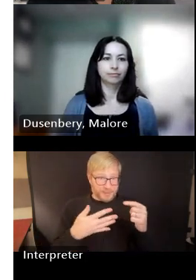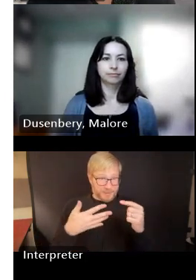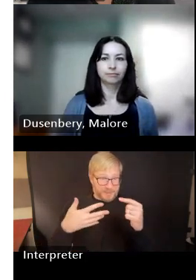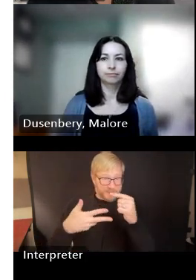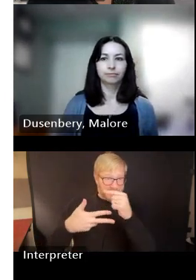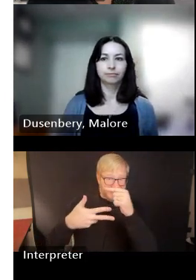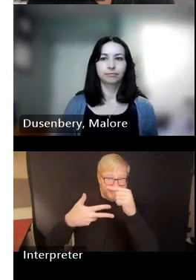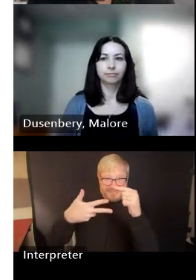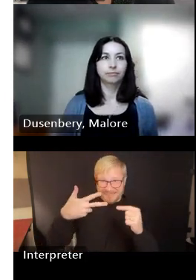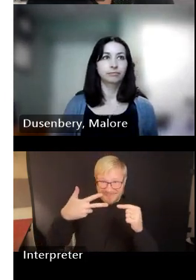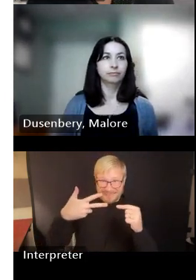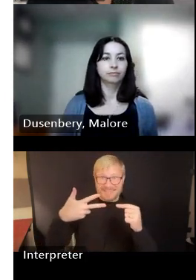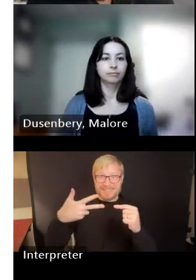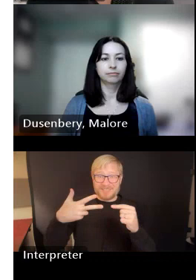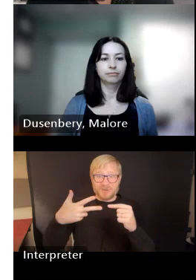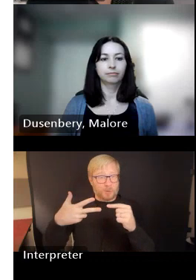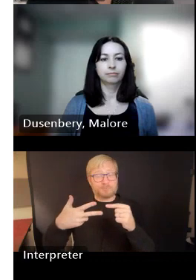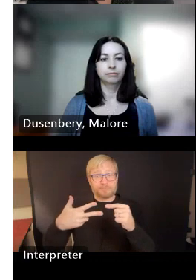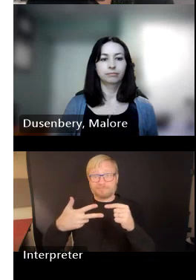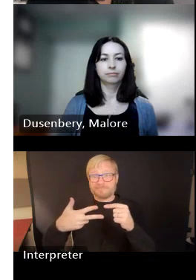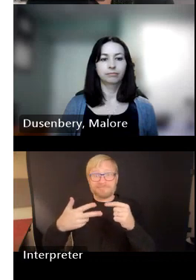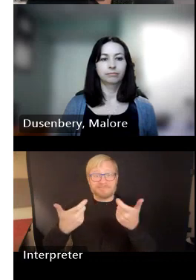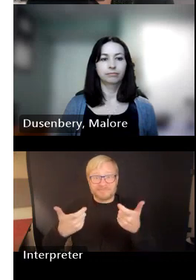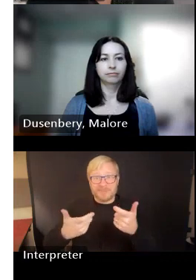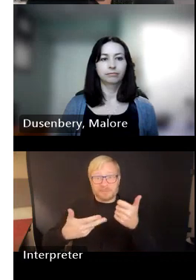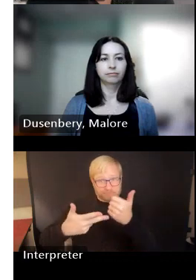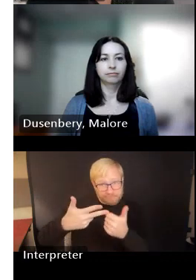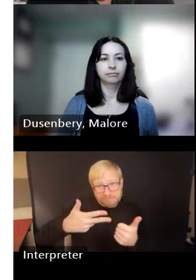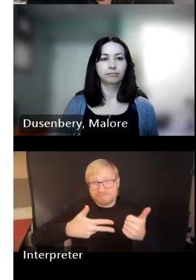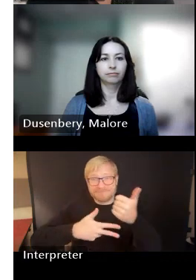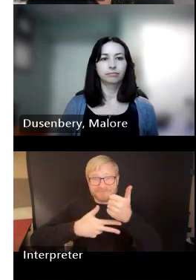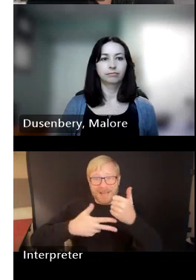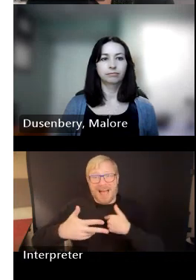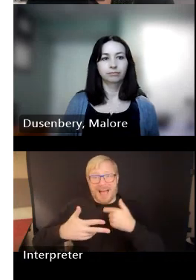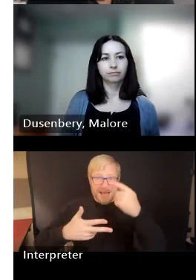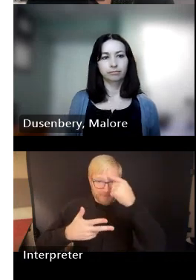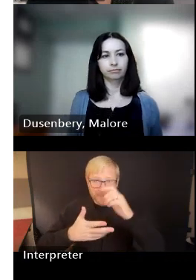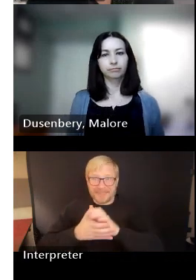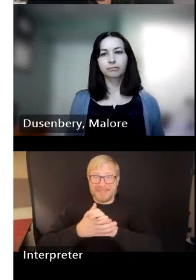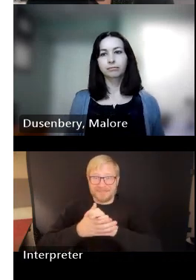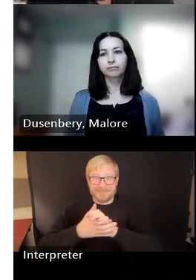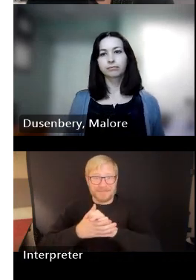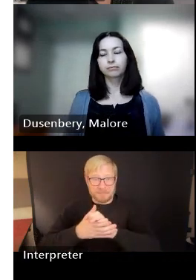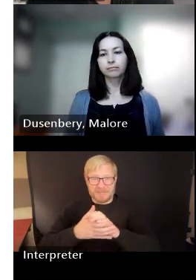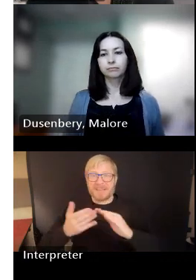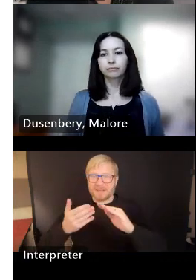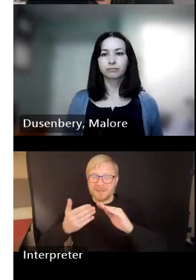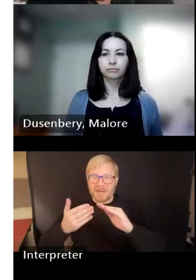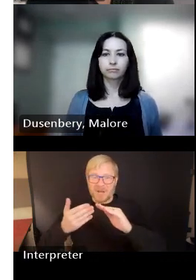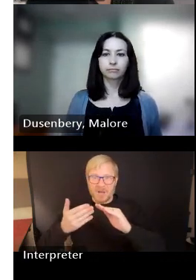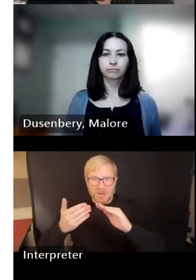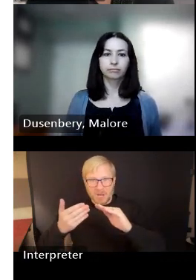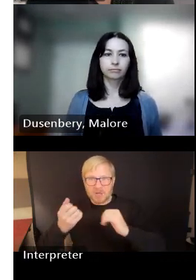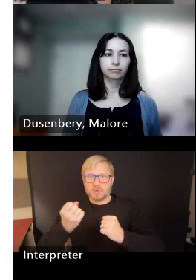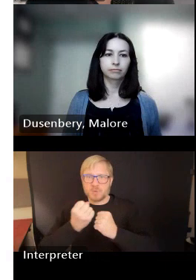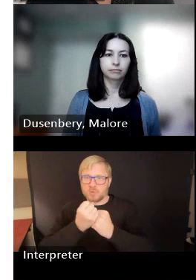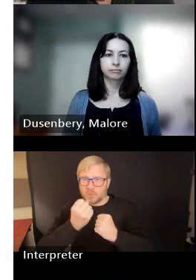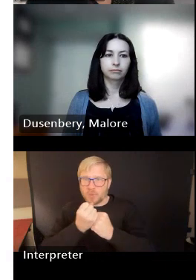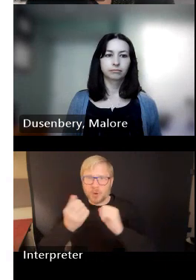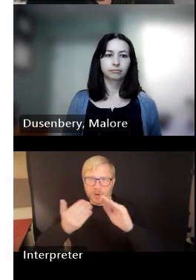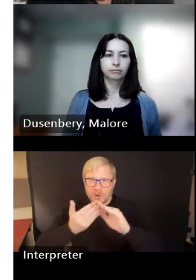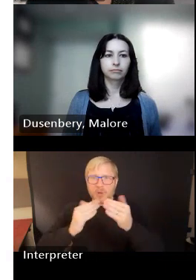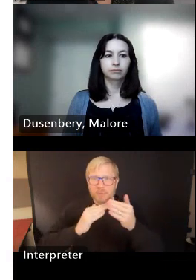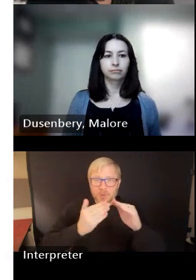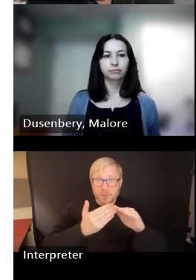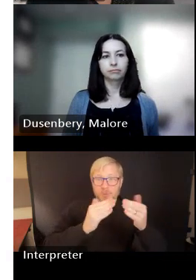people need the community of support. Any of us in this situation, we need the community of support, and we need the safe